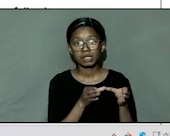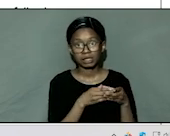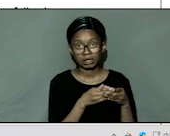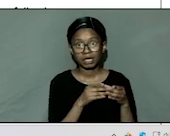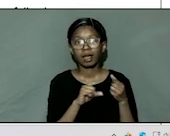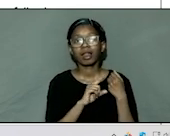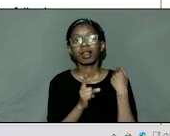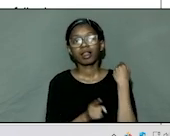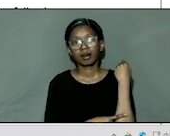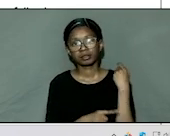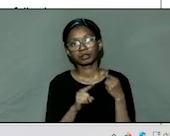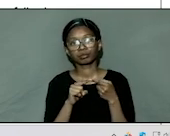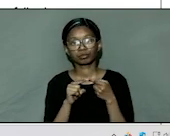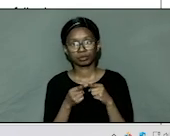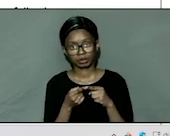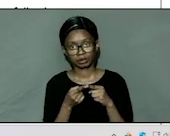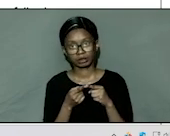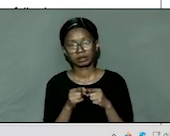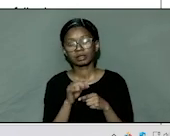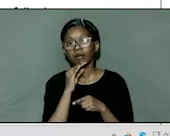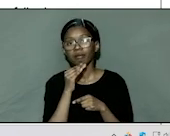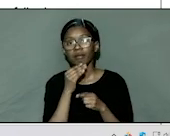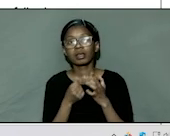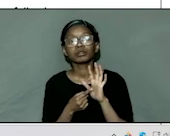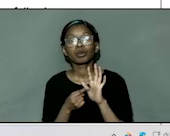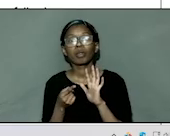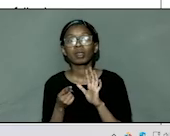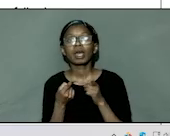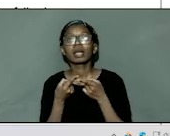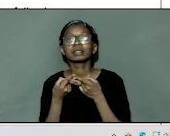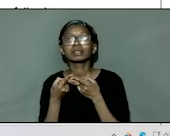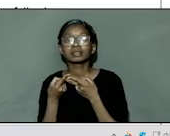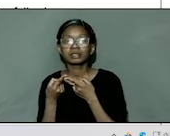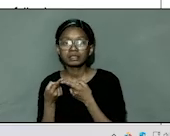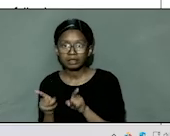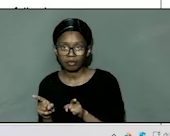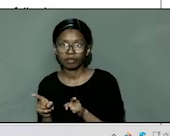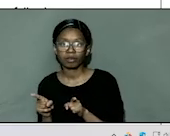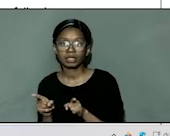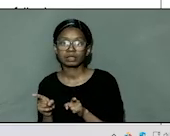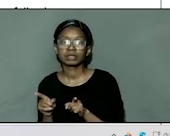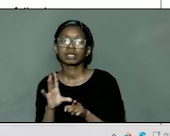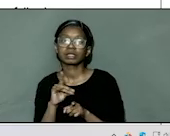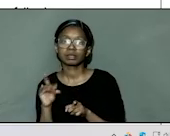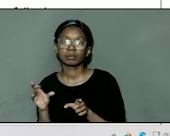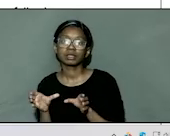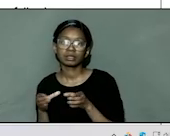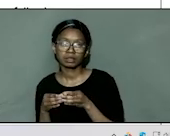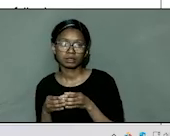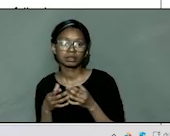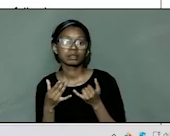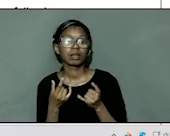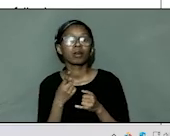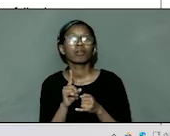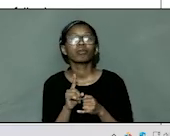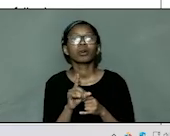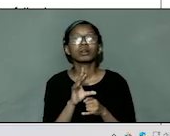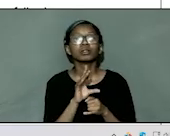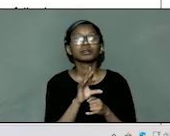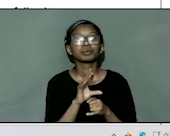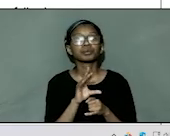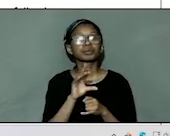It indicates that they are different species. Now, for speciation, you